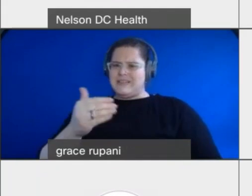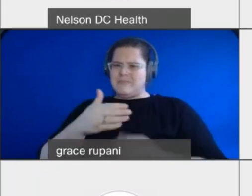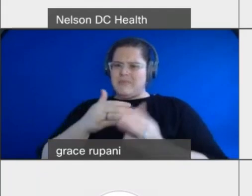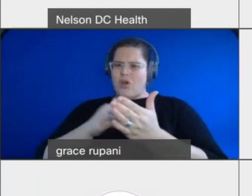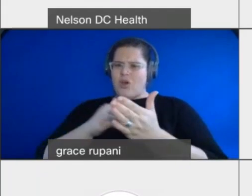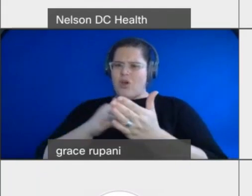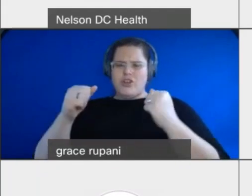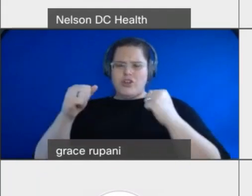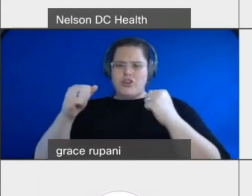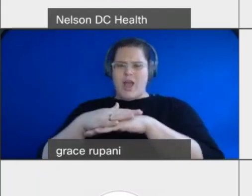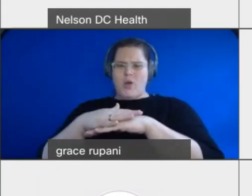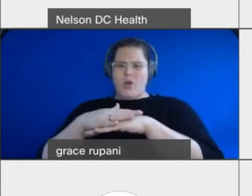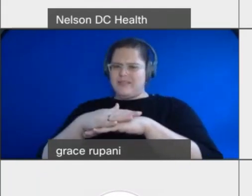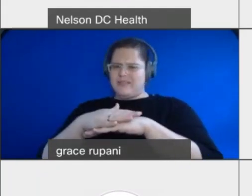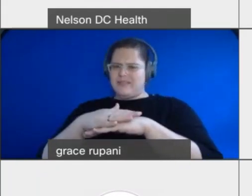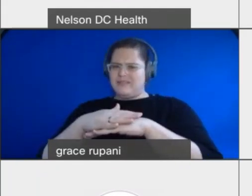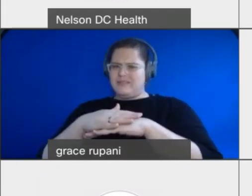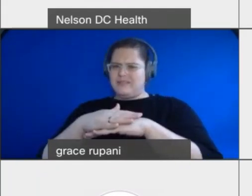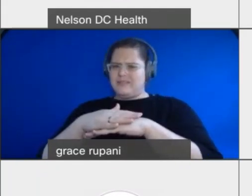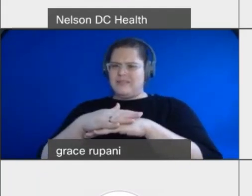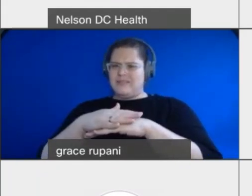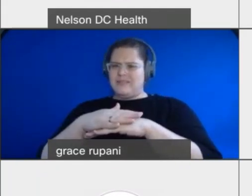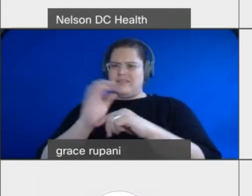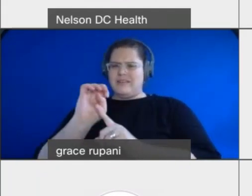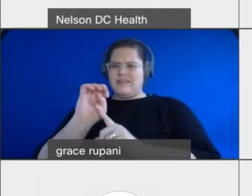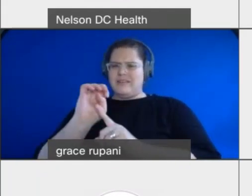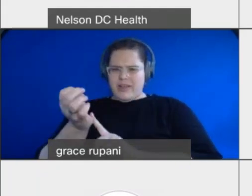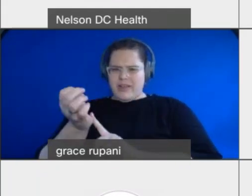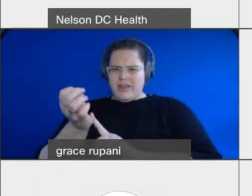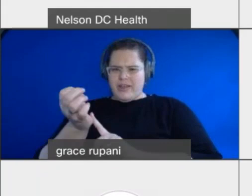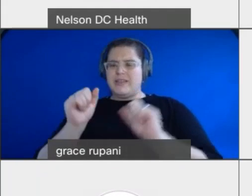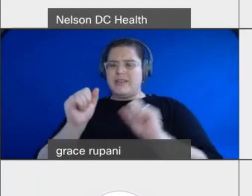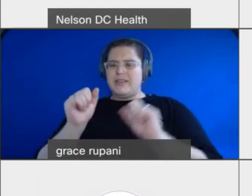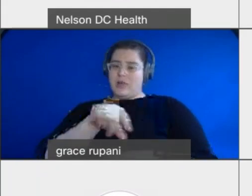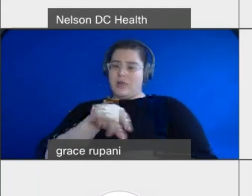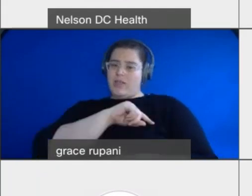a possibility of their qualifying to register sooner than the end of January?